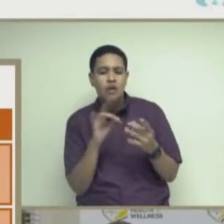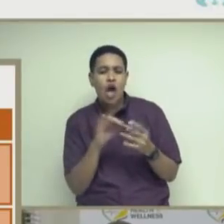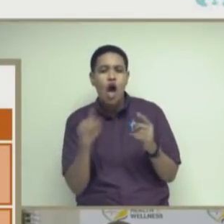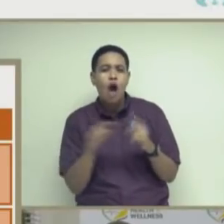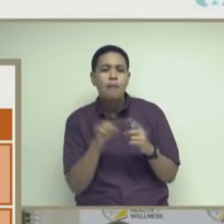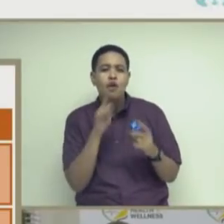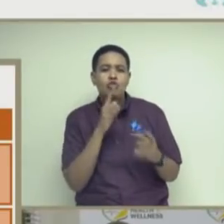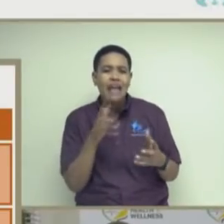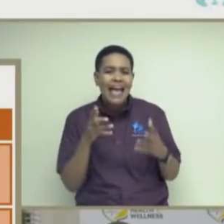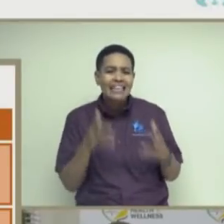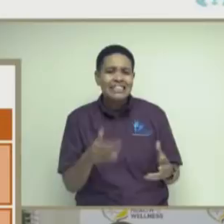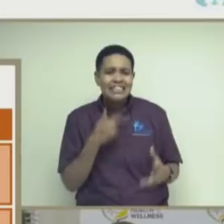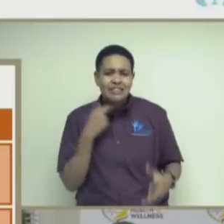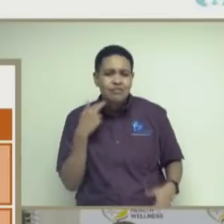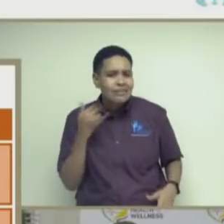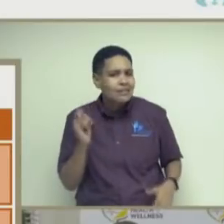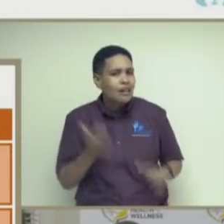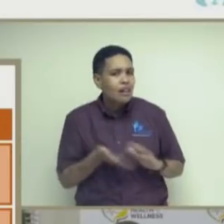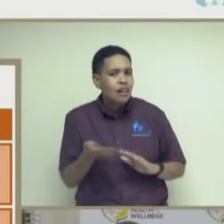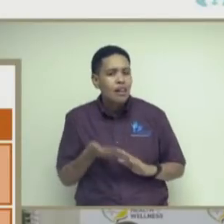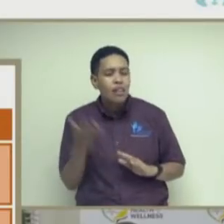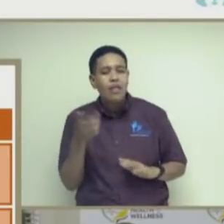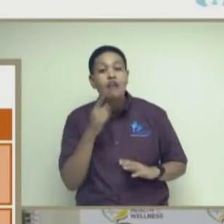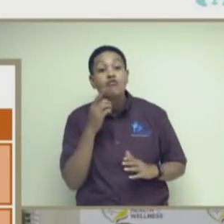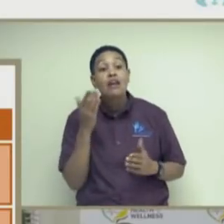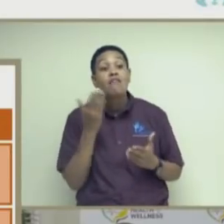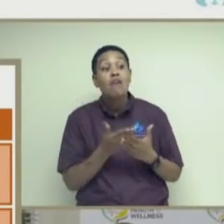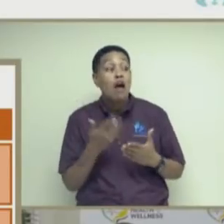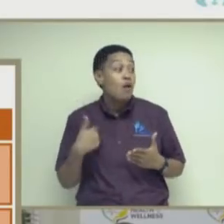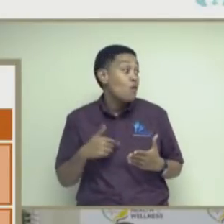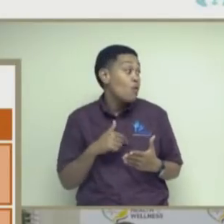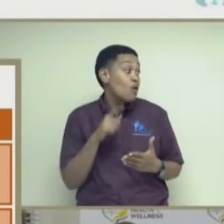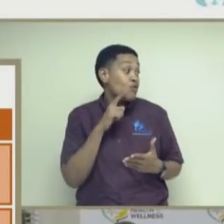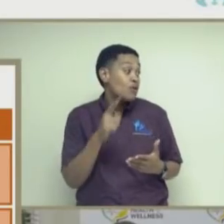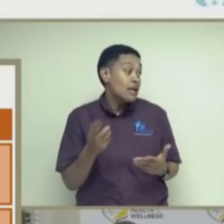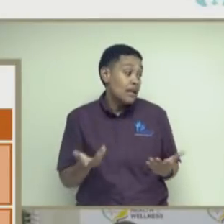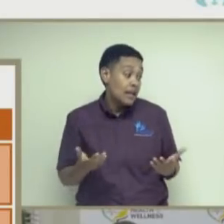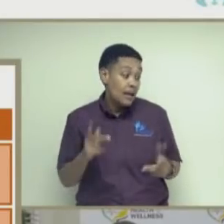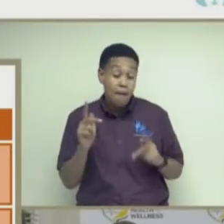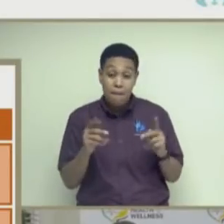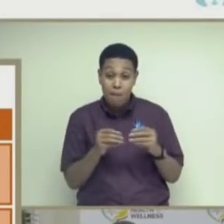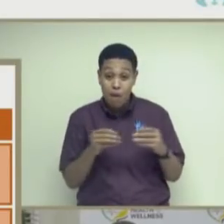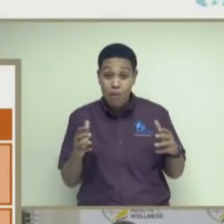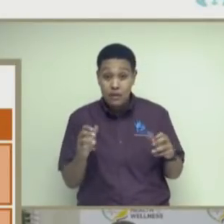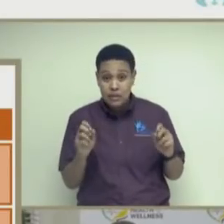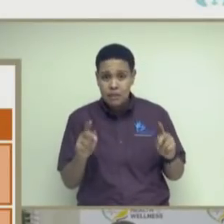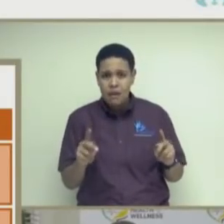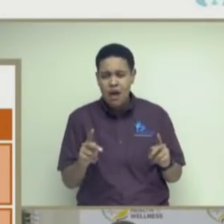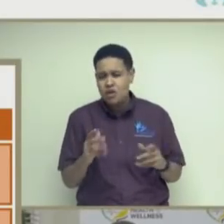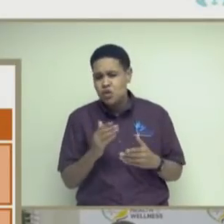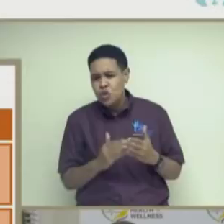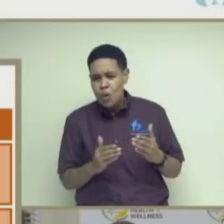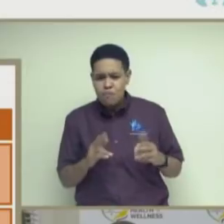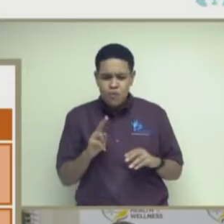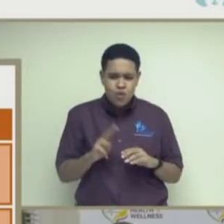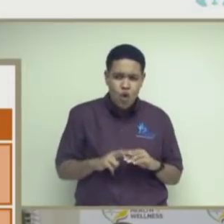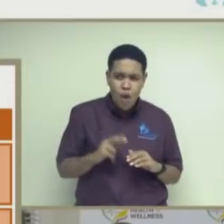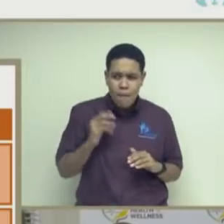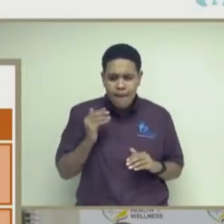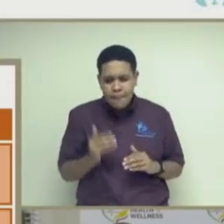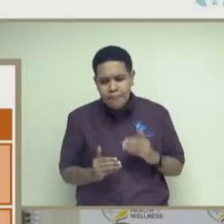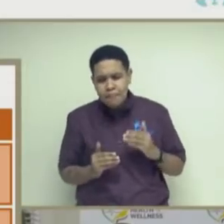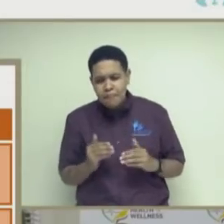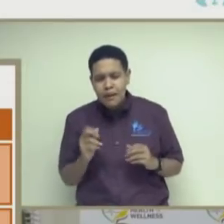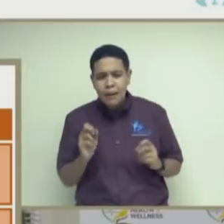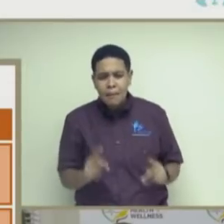the existing risks and the fact that although we are bringing the population back to some sense of normalcy